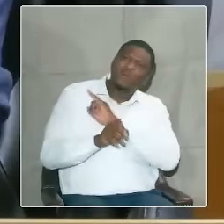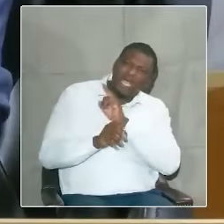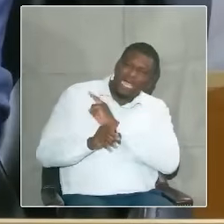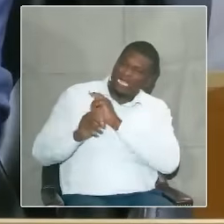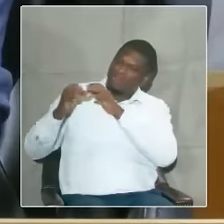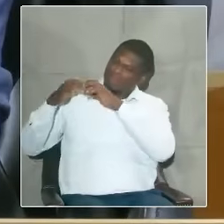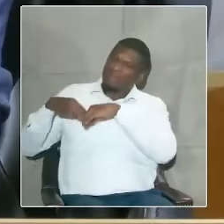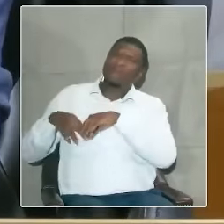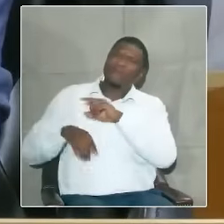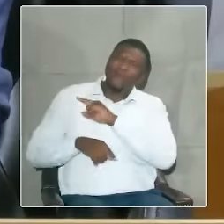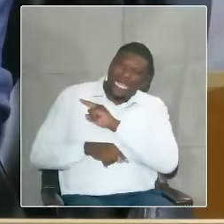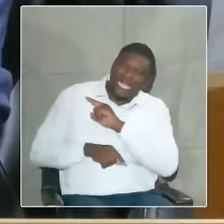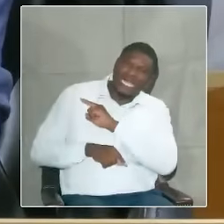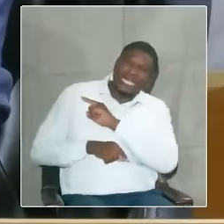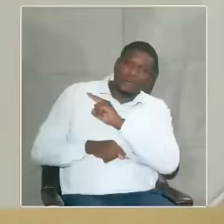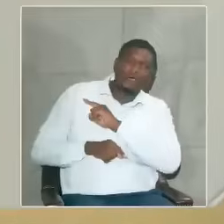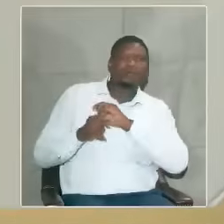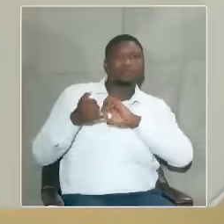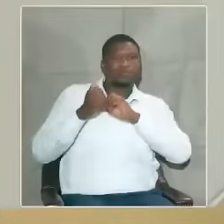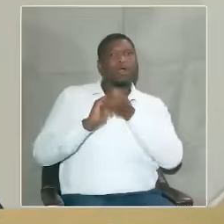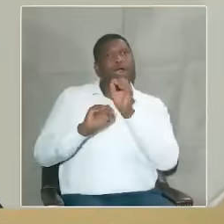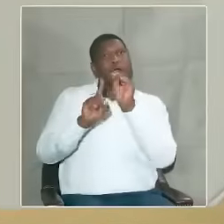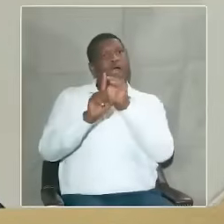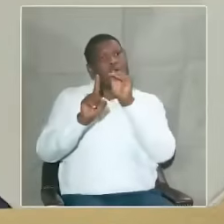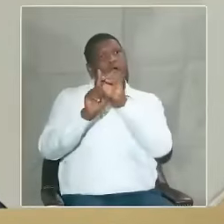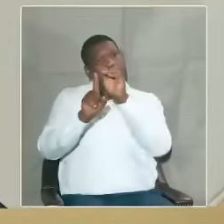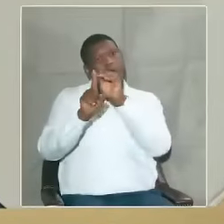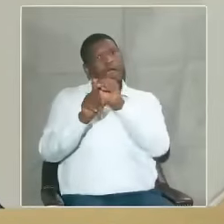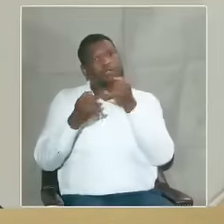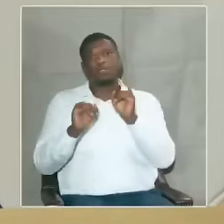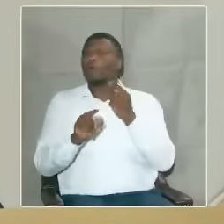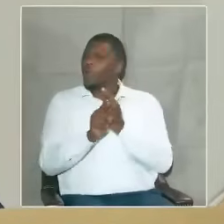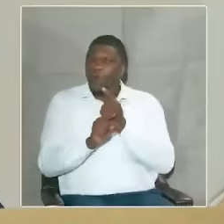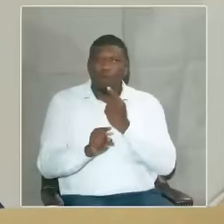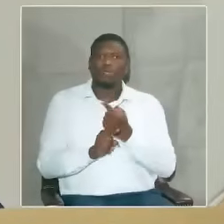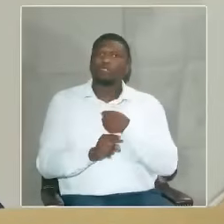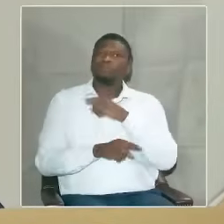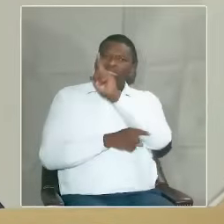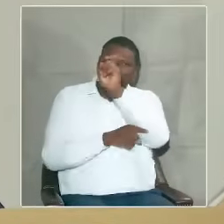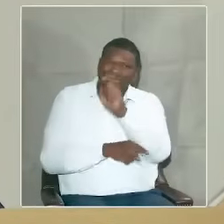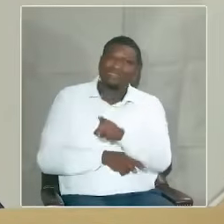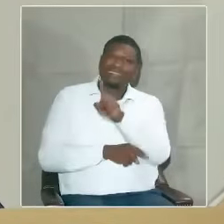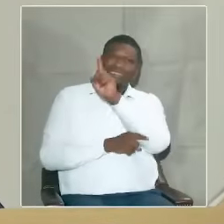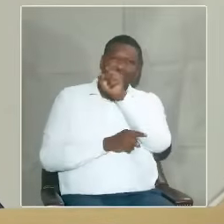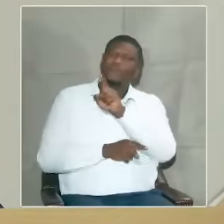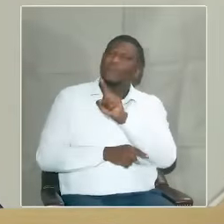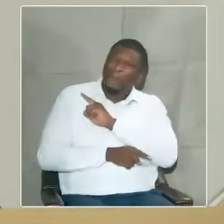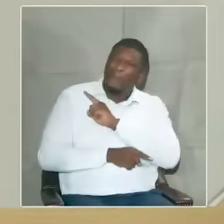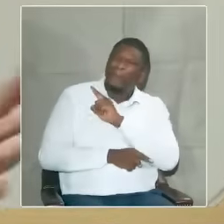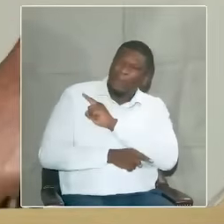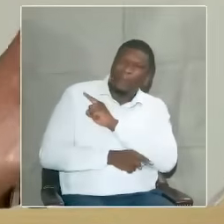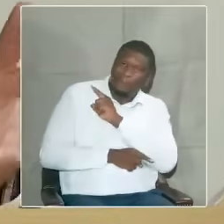are you disestablishing this team? I kept asking that question all the time.